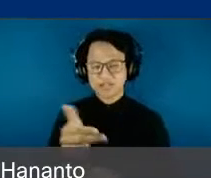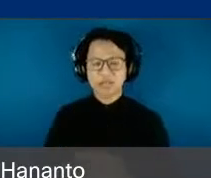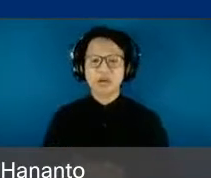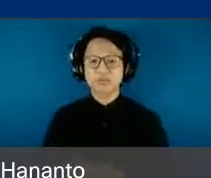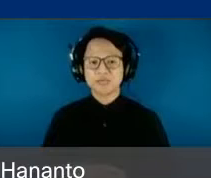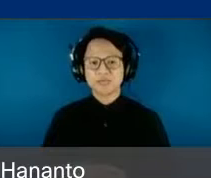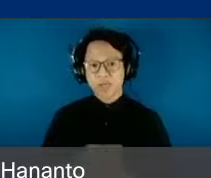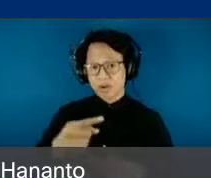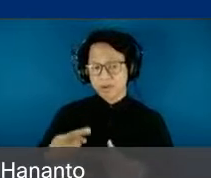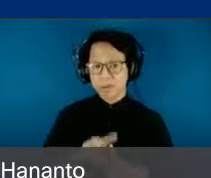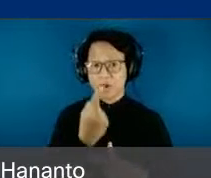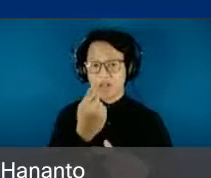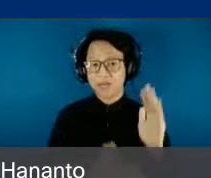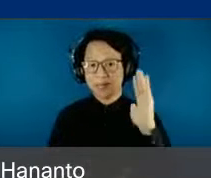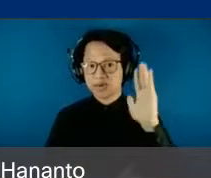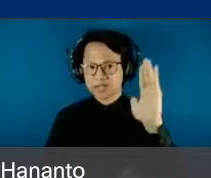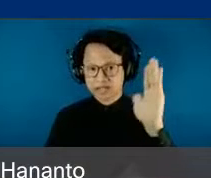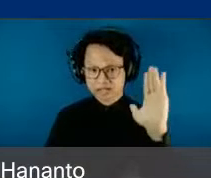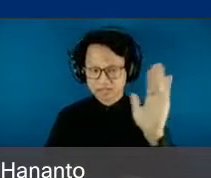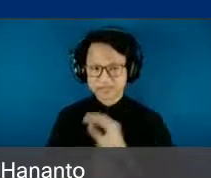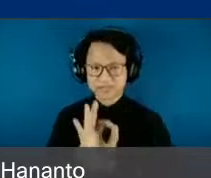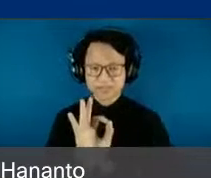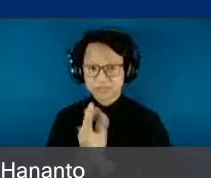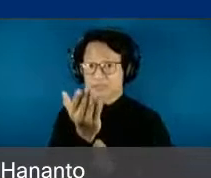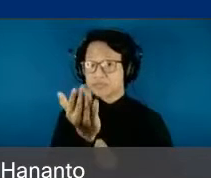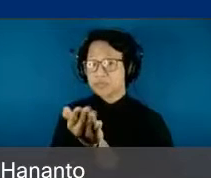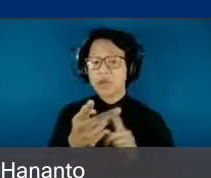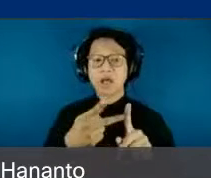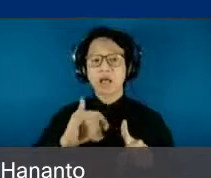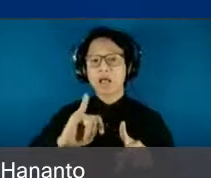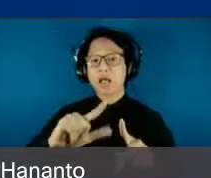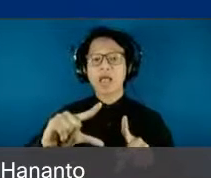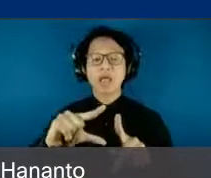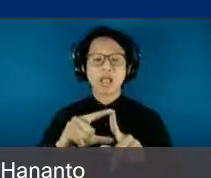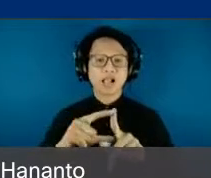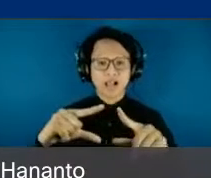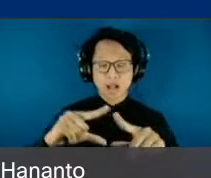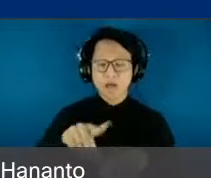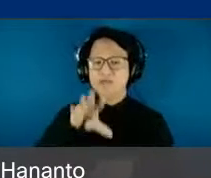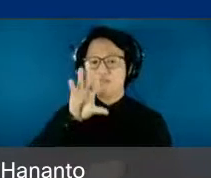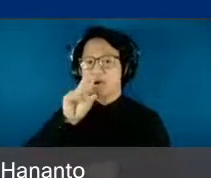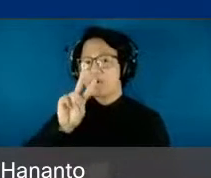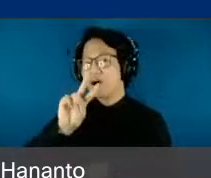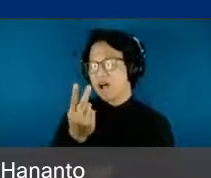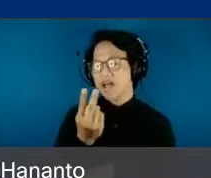my presentation. So Mbak Hilda will translate in Bahasa after